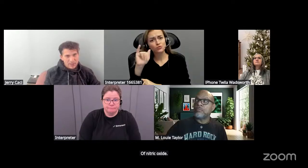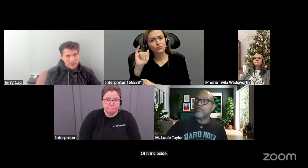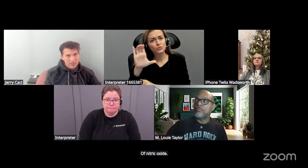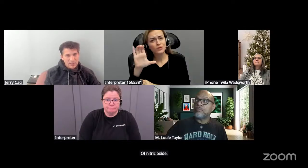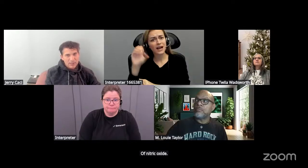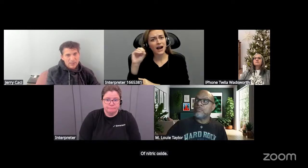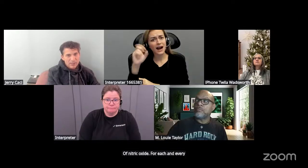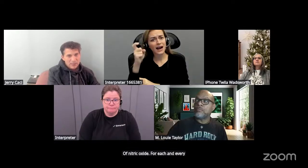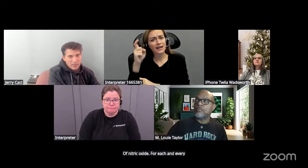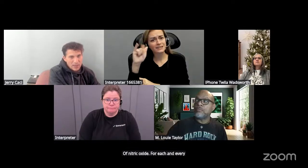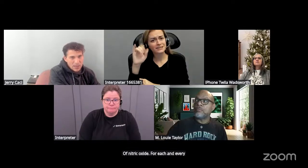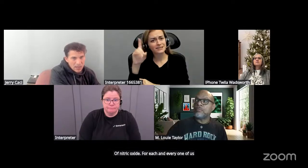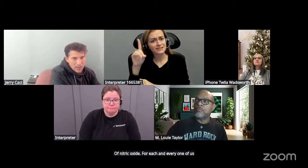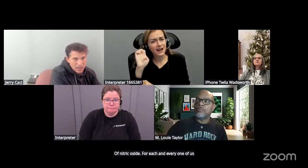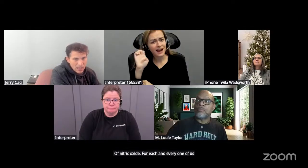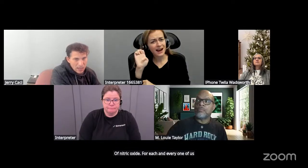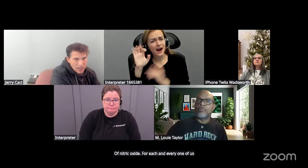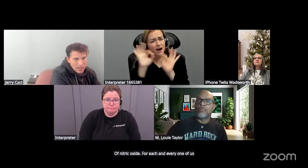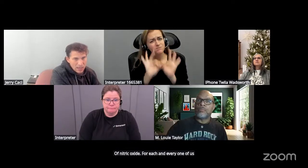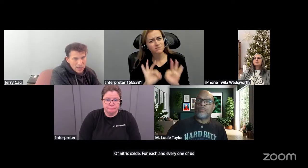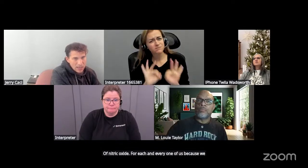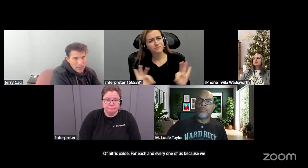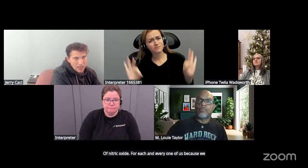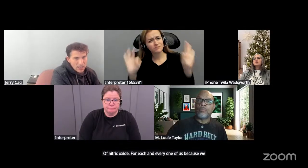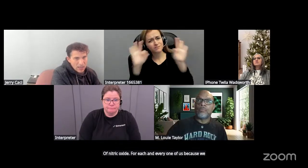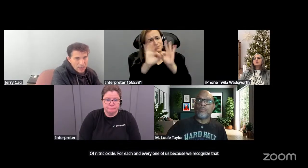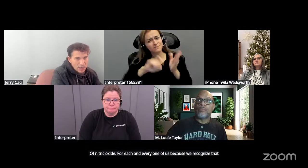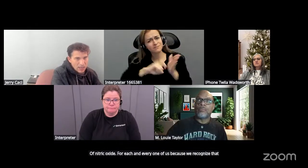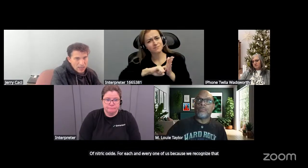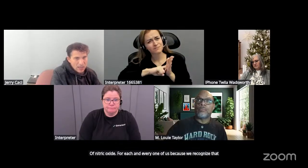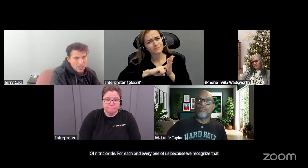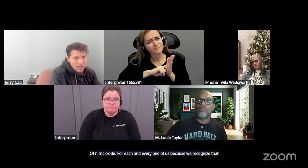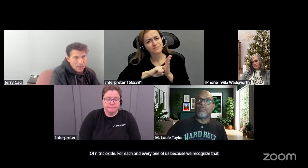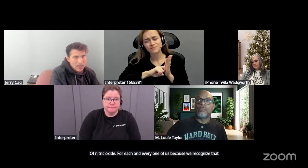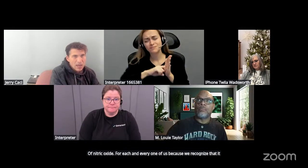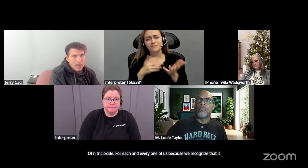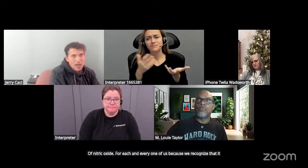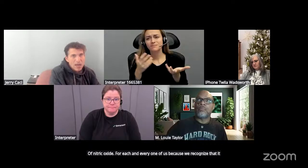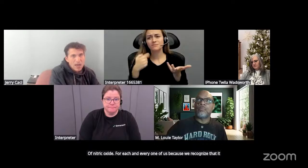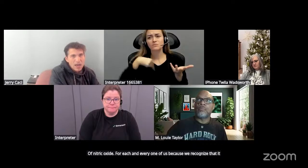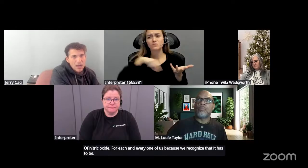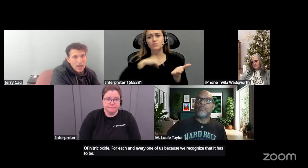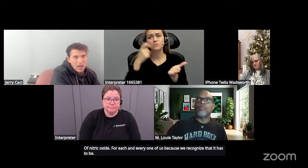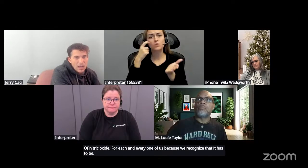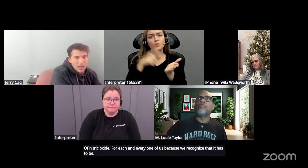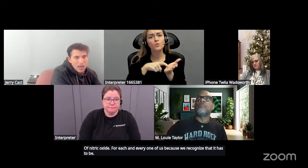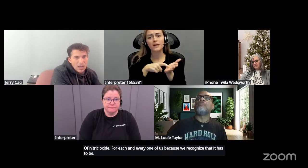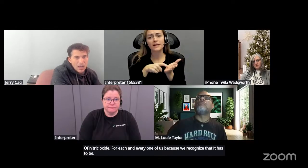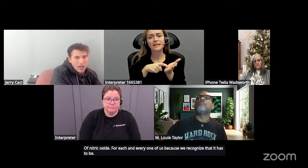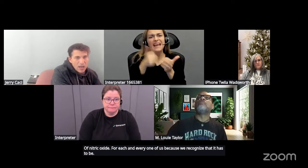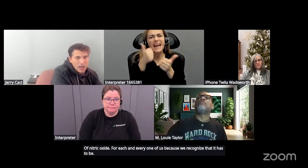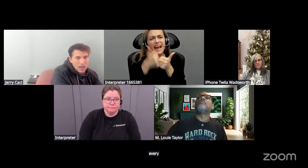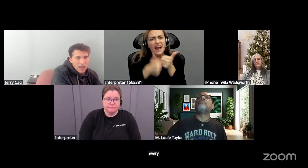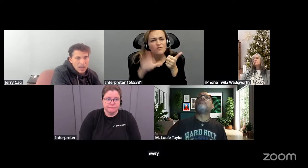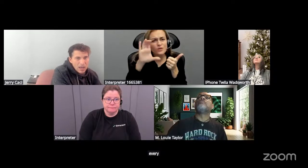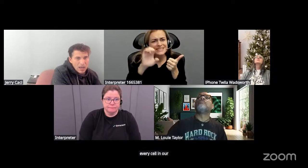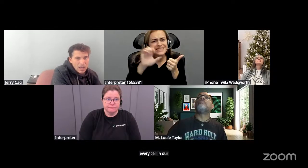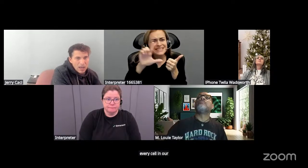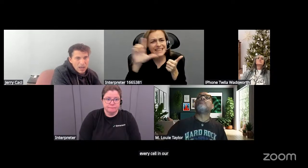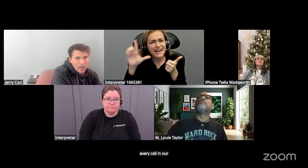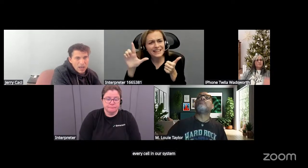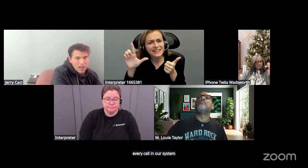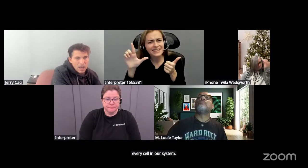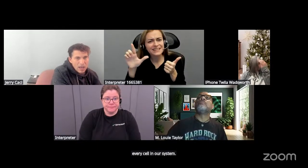every one of us, because we recognize that it has to be every cell in our